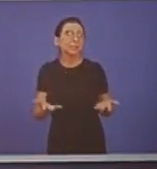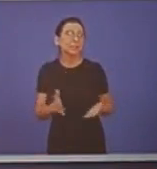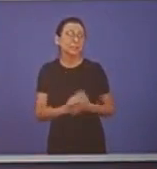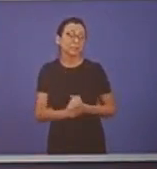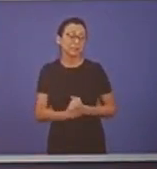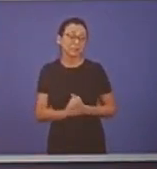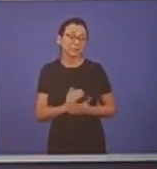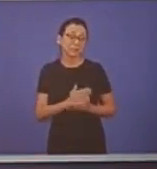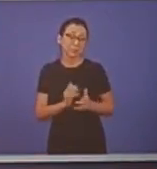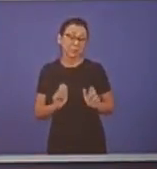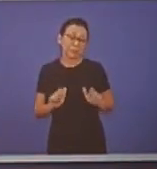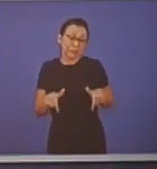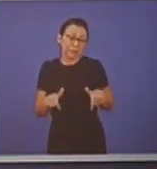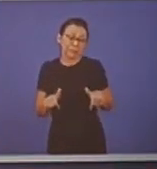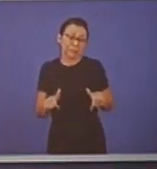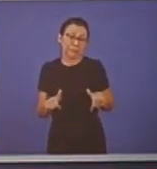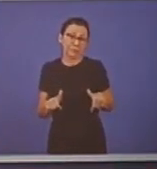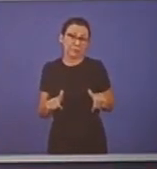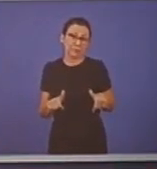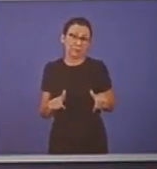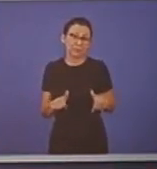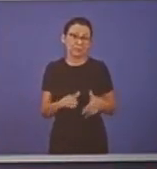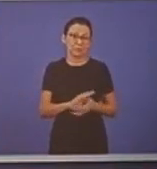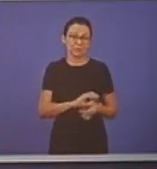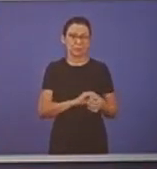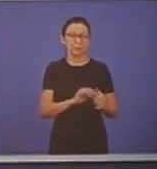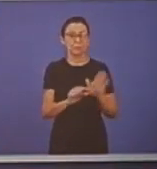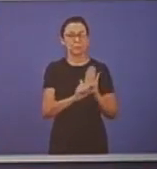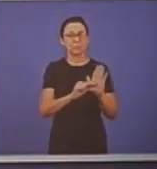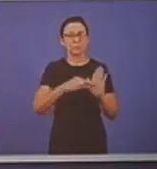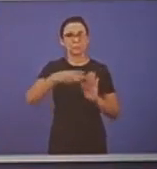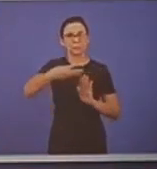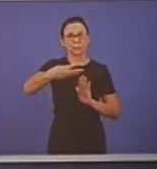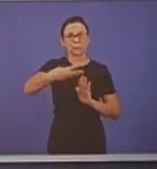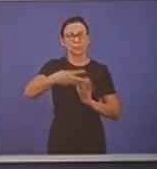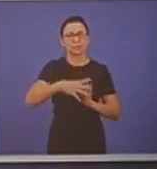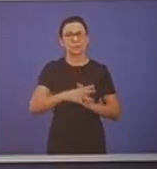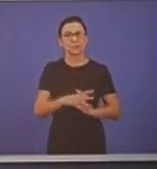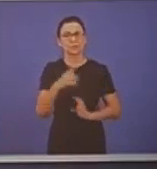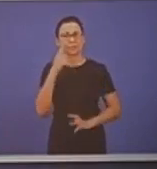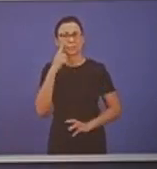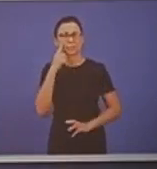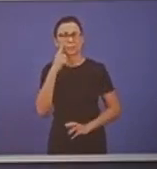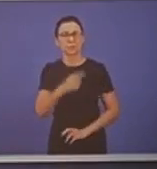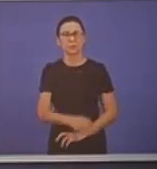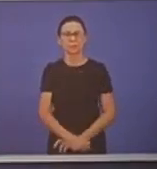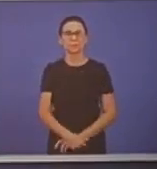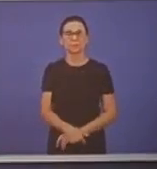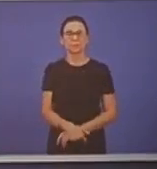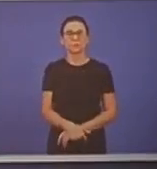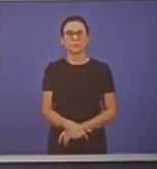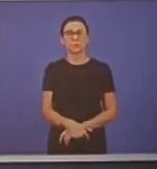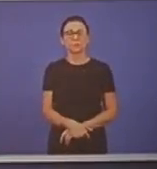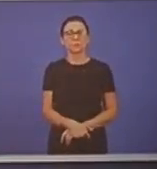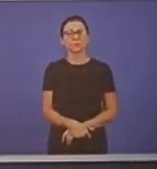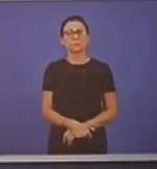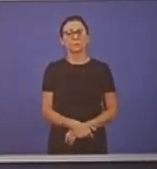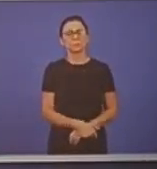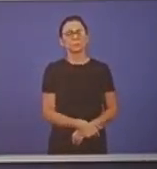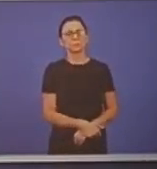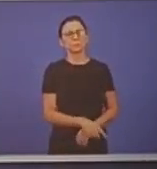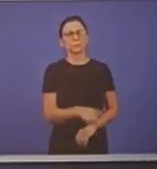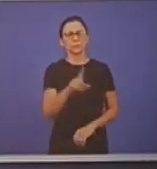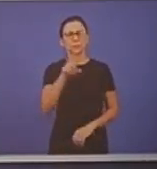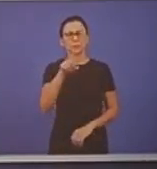rejected? So list the excuses and the reactions for the ones that denied the